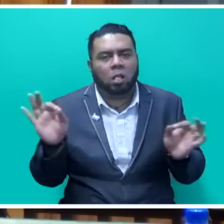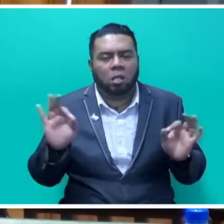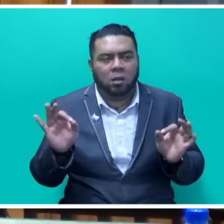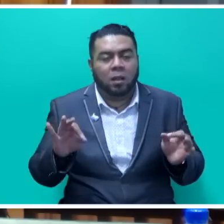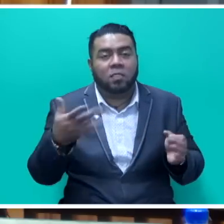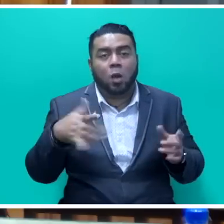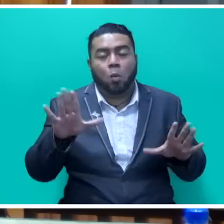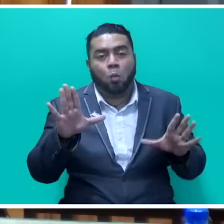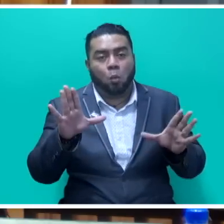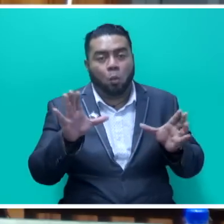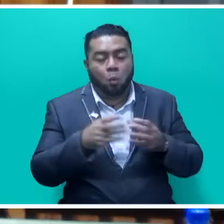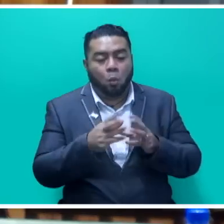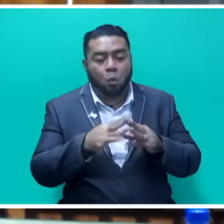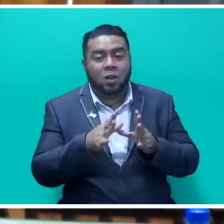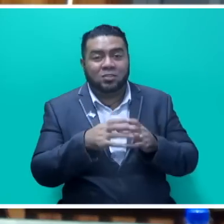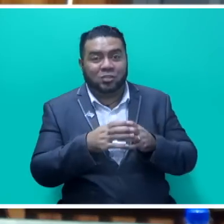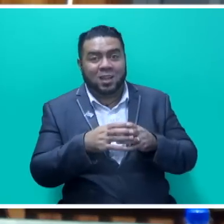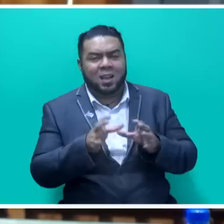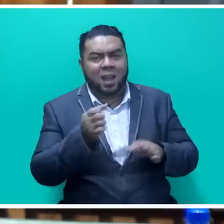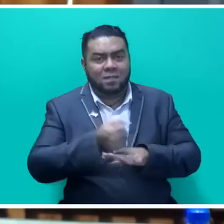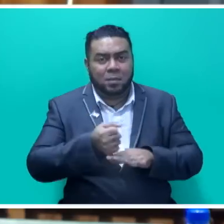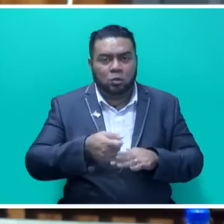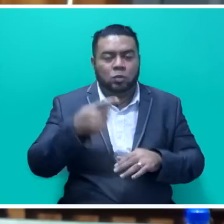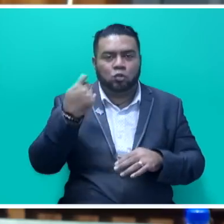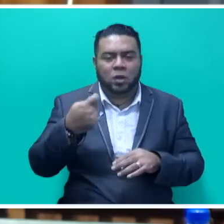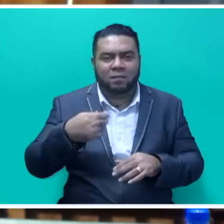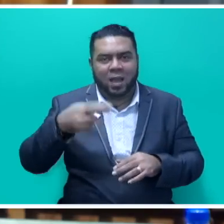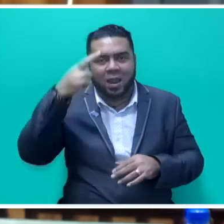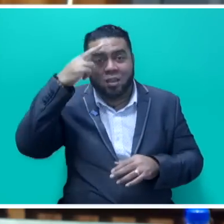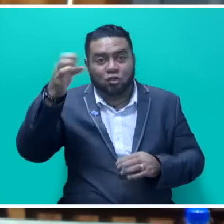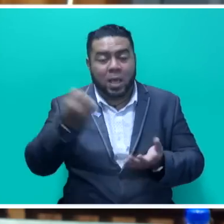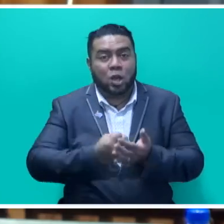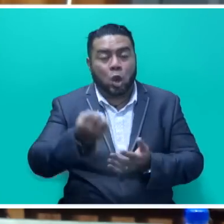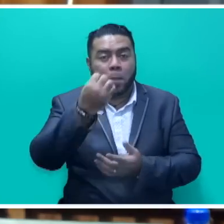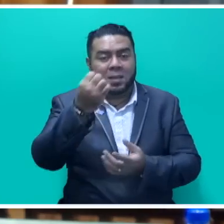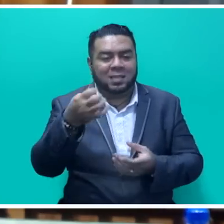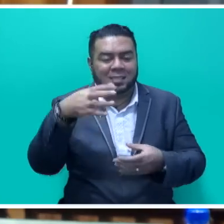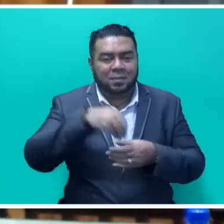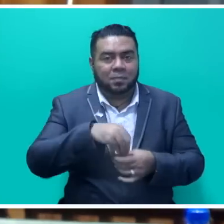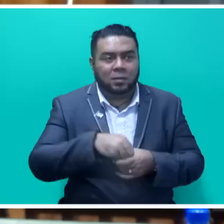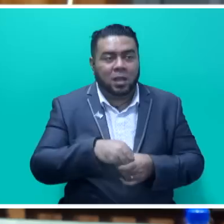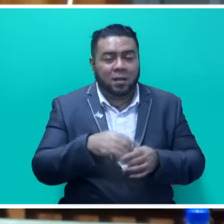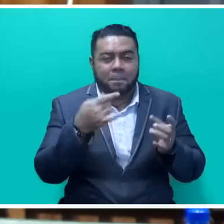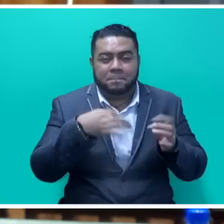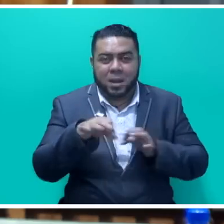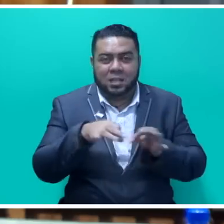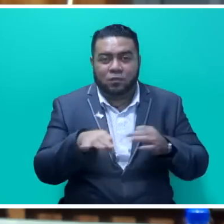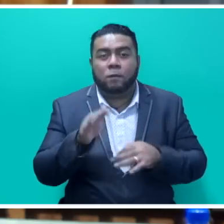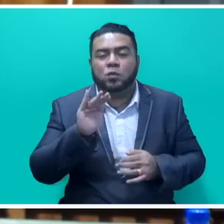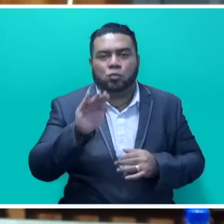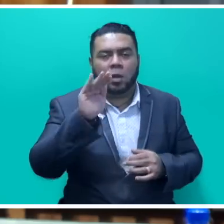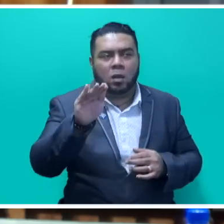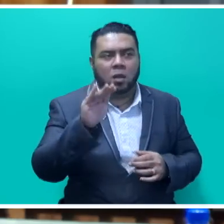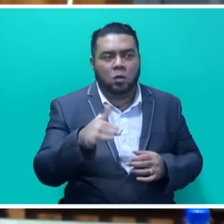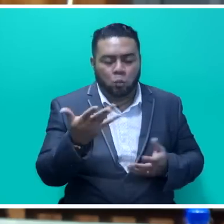coalition government, as you know, will soon hold a national economic summit, outline its plans for the future. We